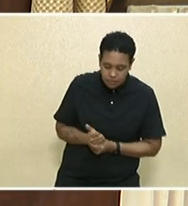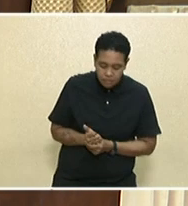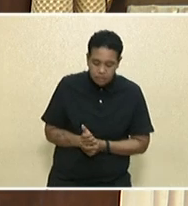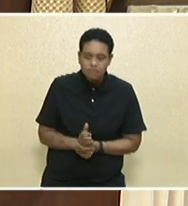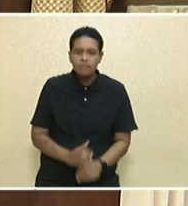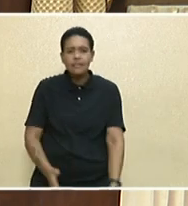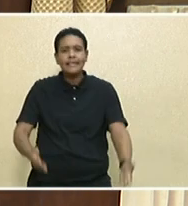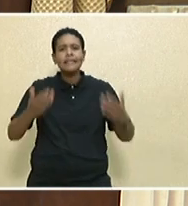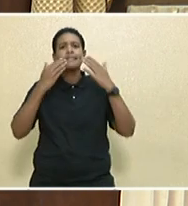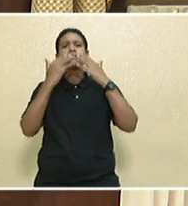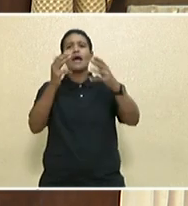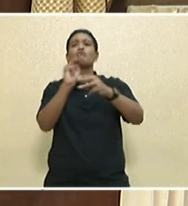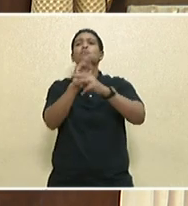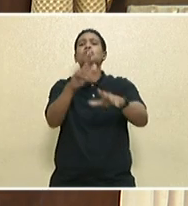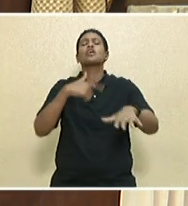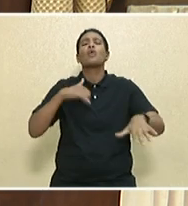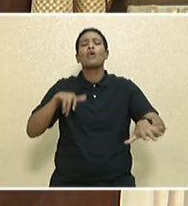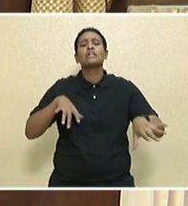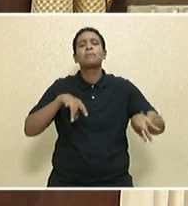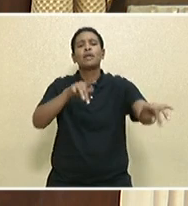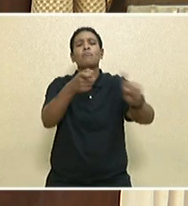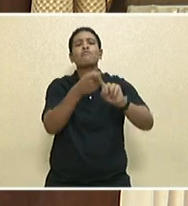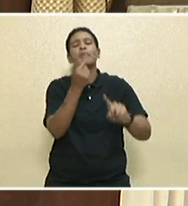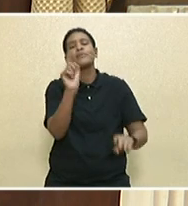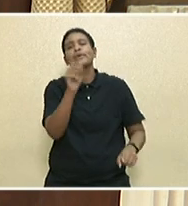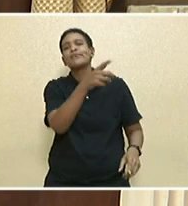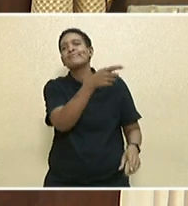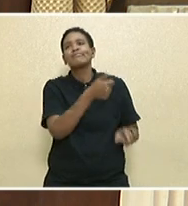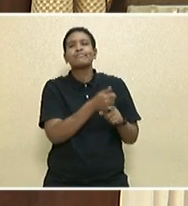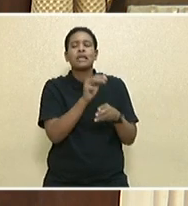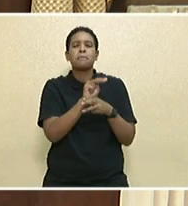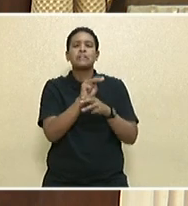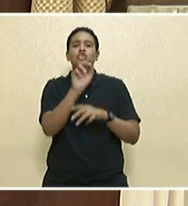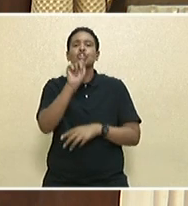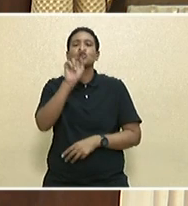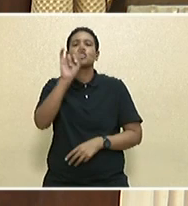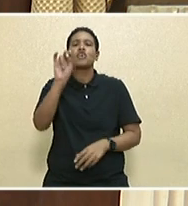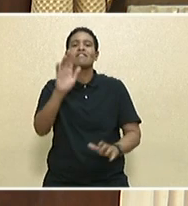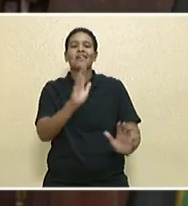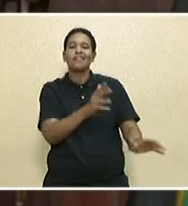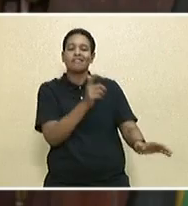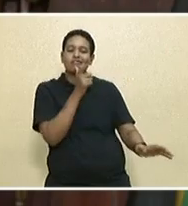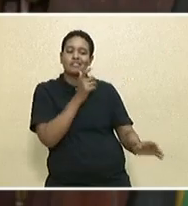Thank you, Minister. And I want to pick up from where Minister Tufton left off.